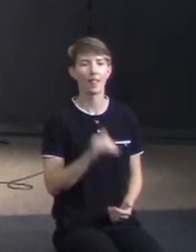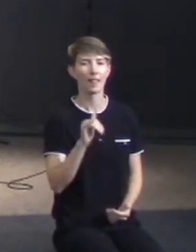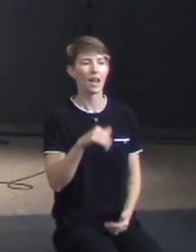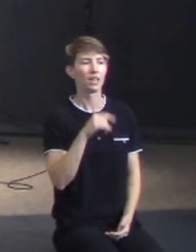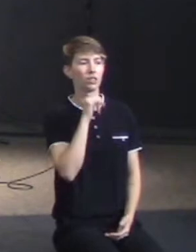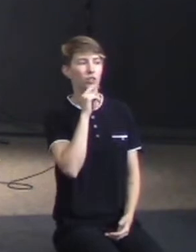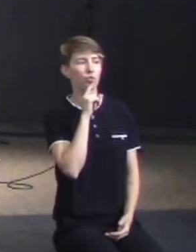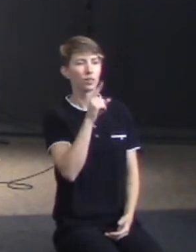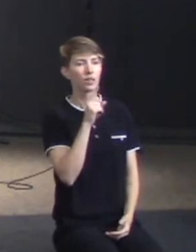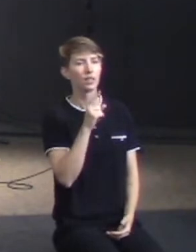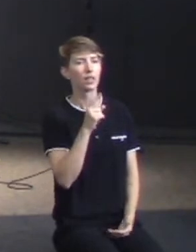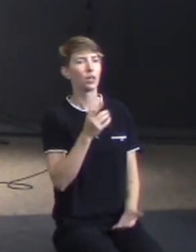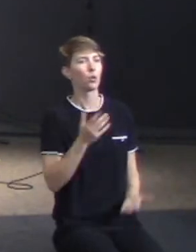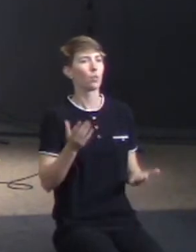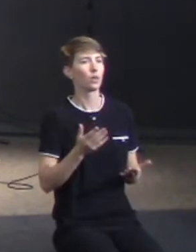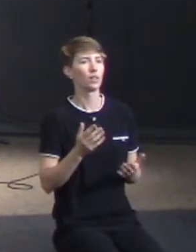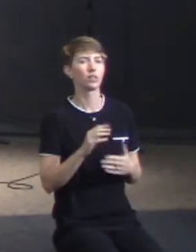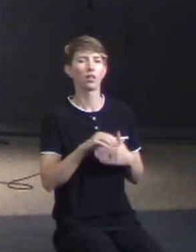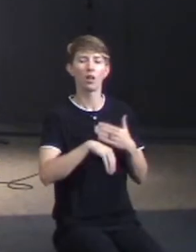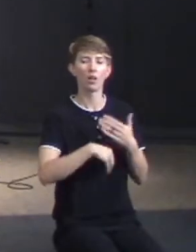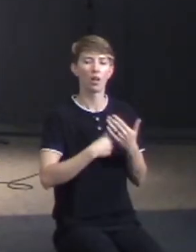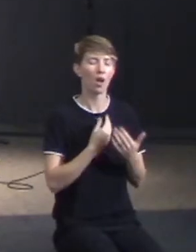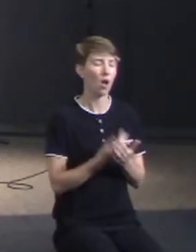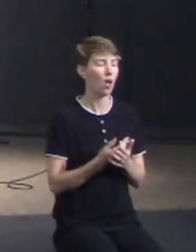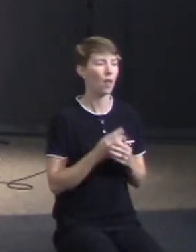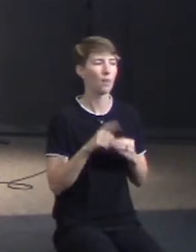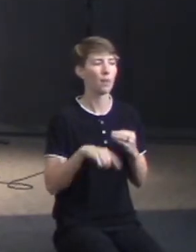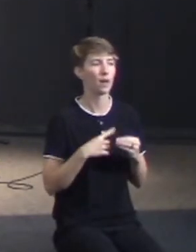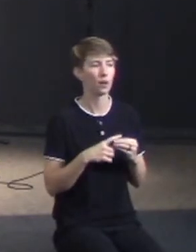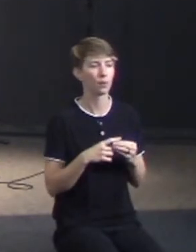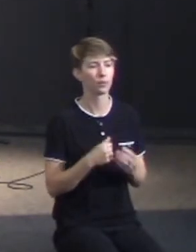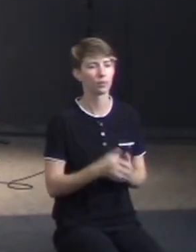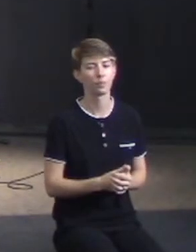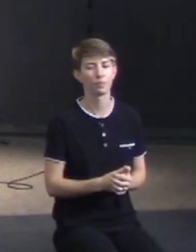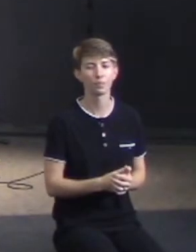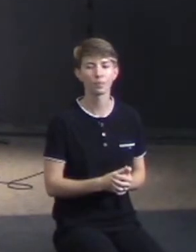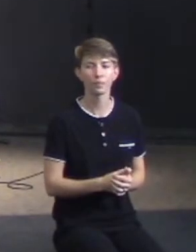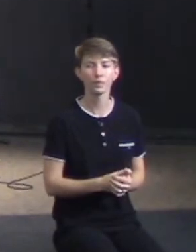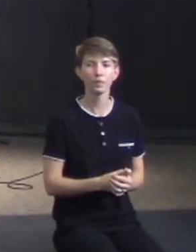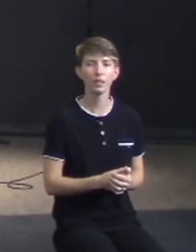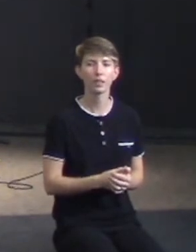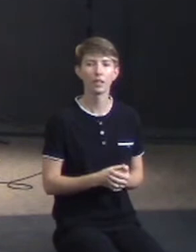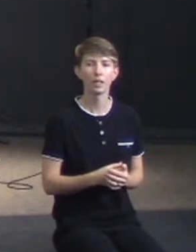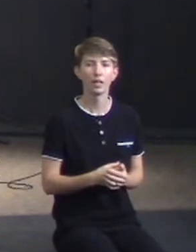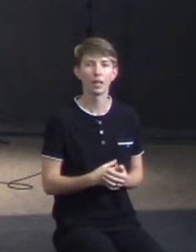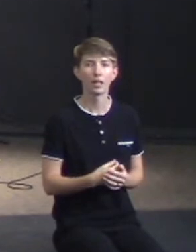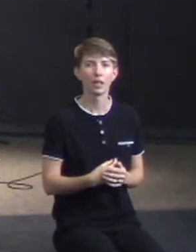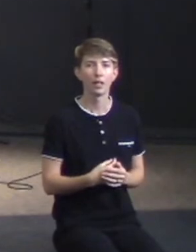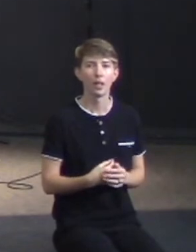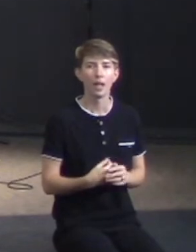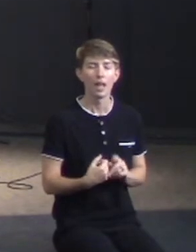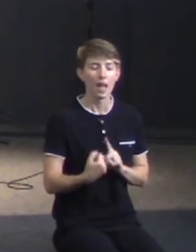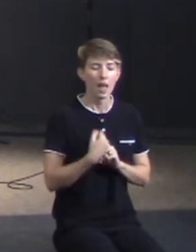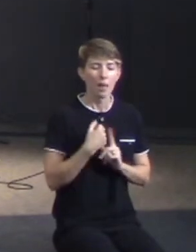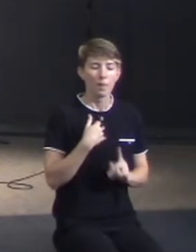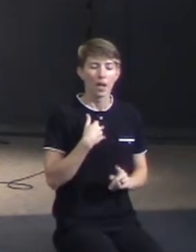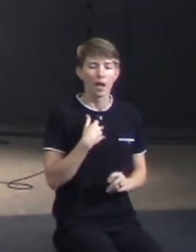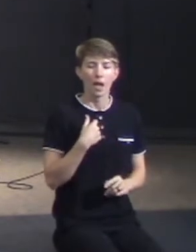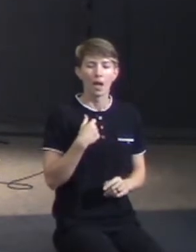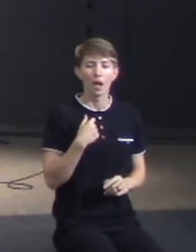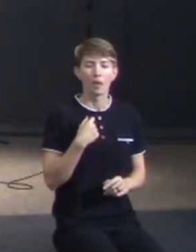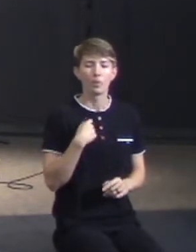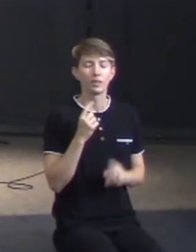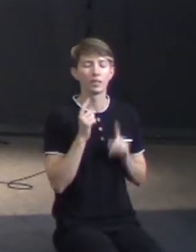really what it is all about. And this came to me while I was at the conference, next